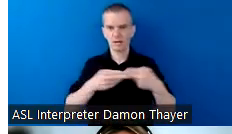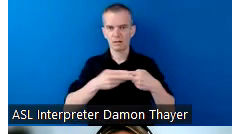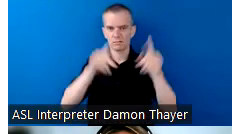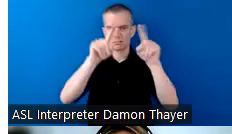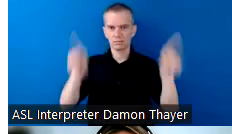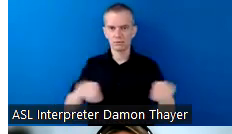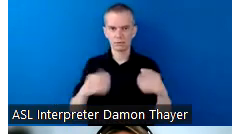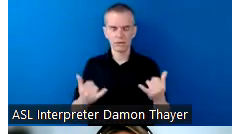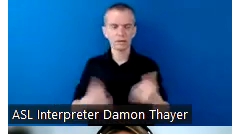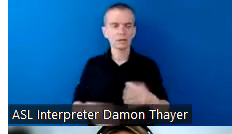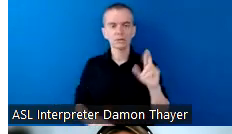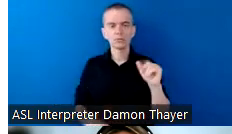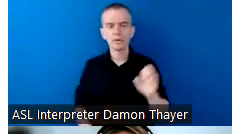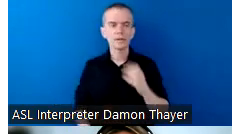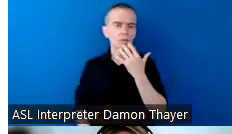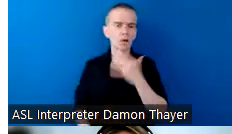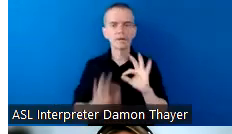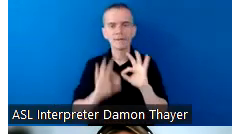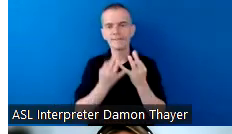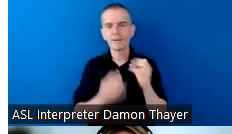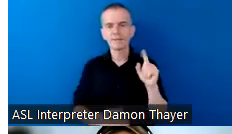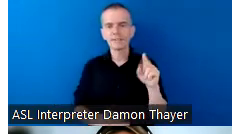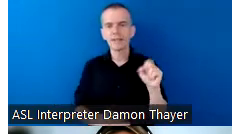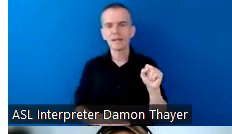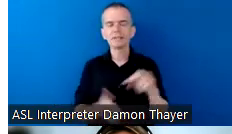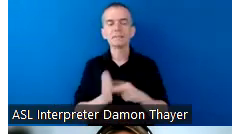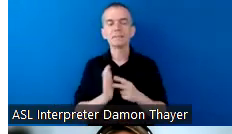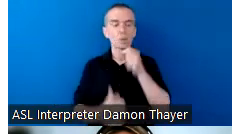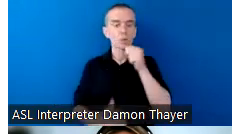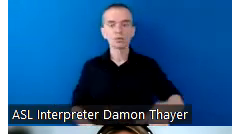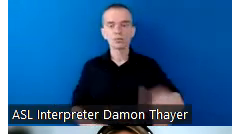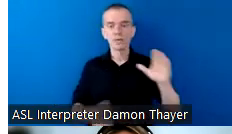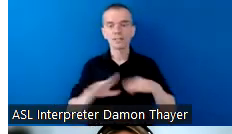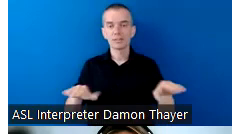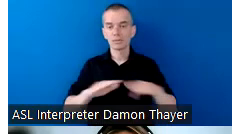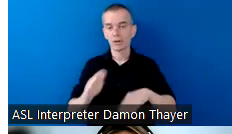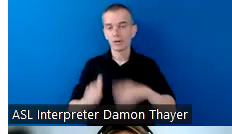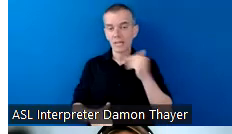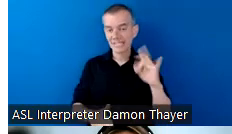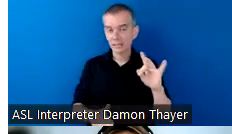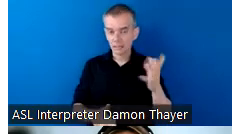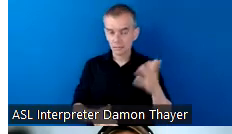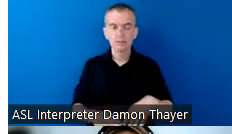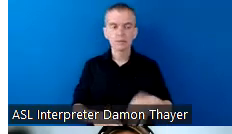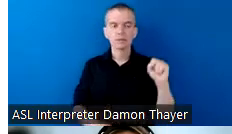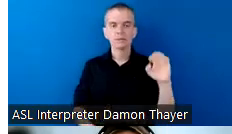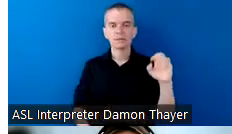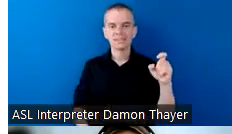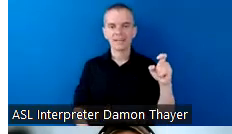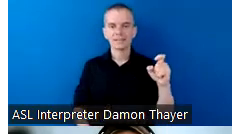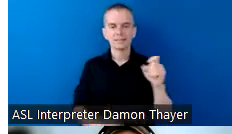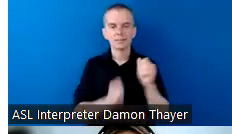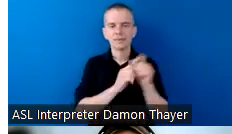race, color, familial status, meaning anyone raising children under the age of 18. Sex is here, and it has these